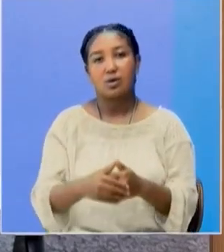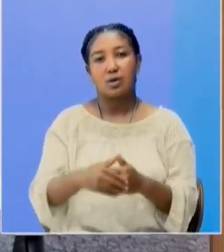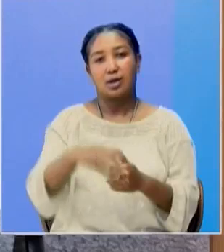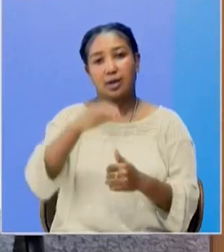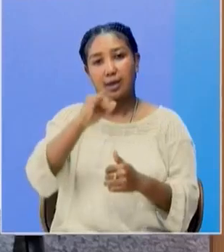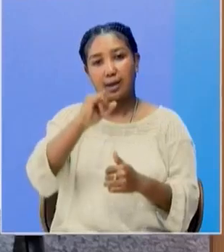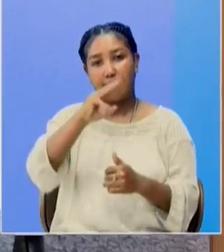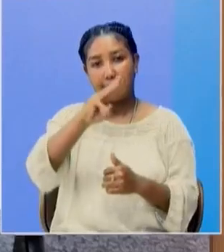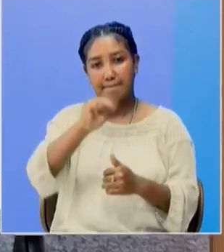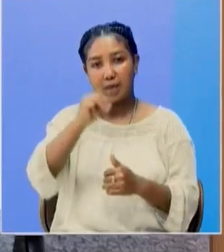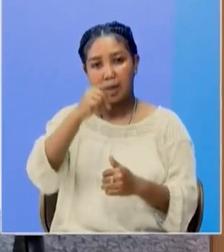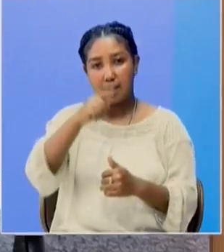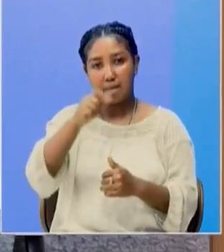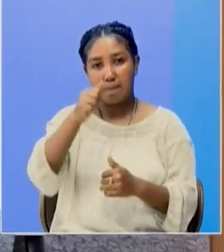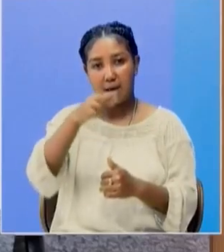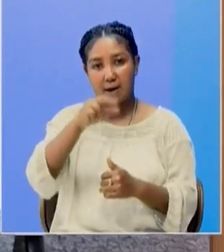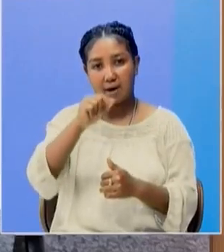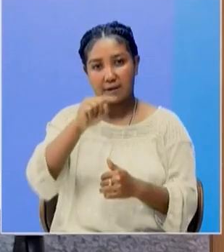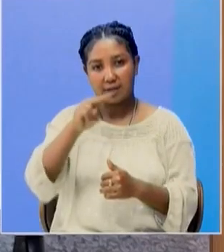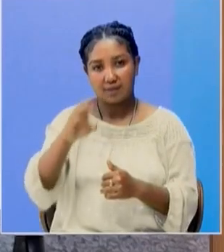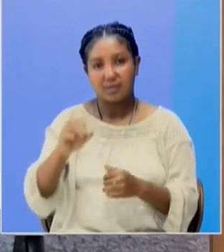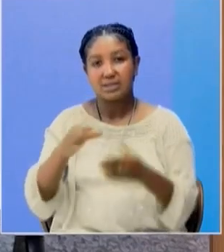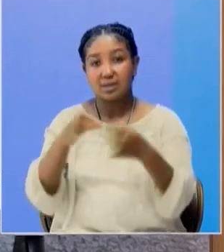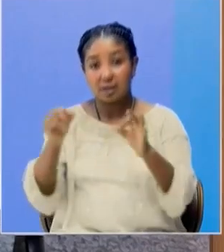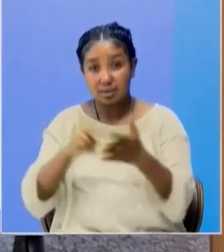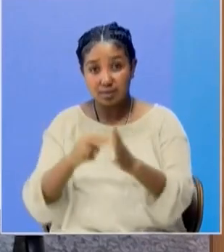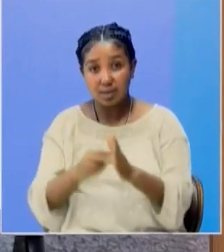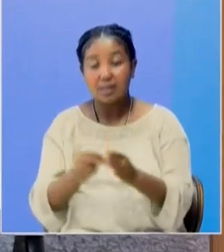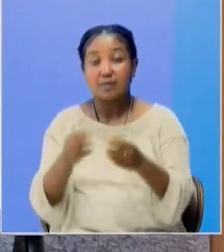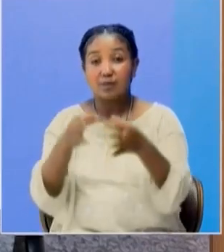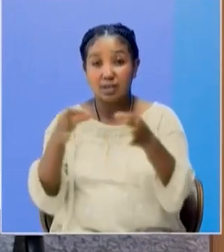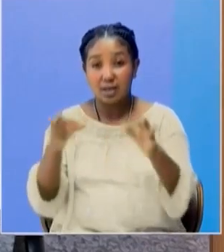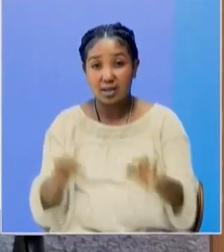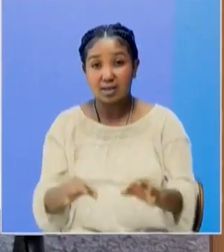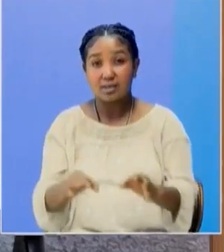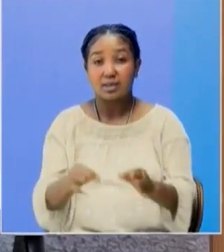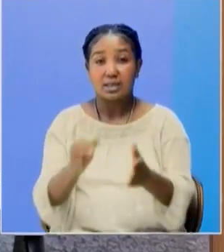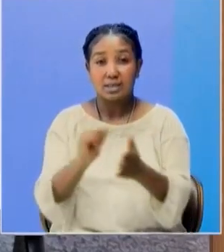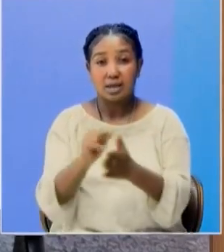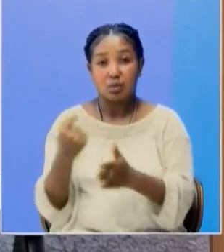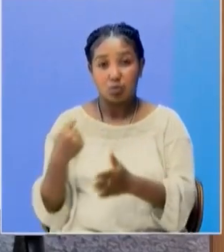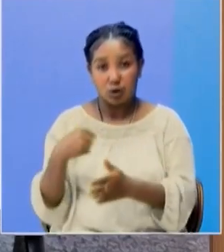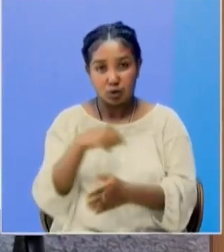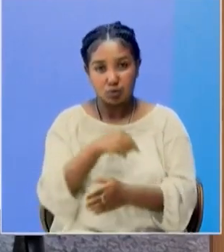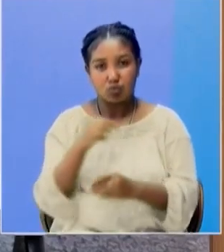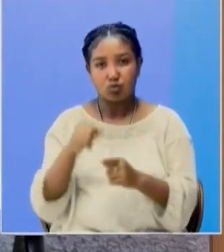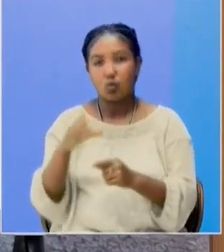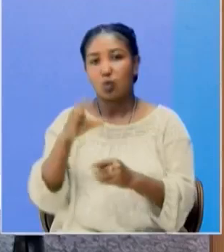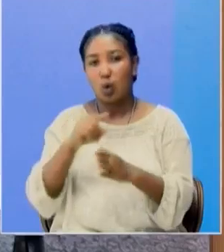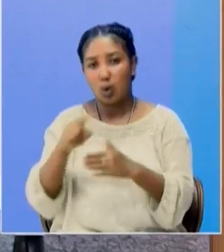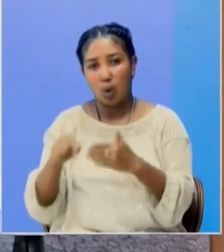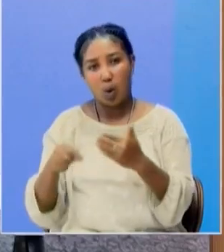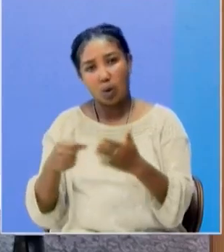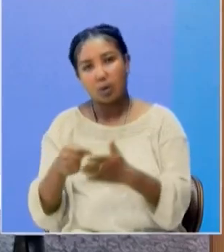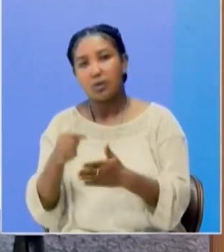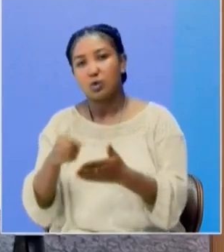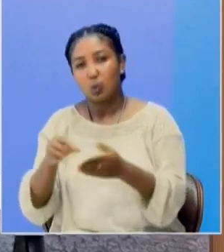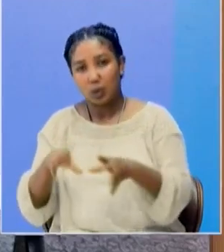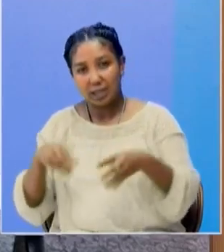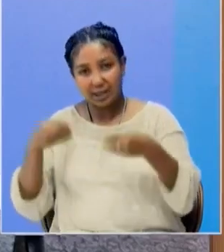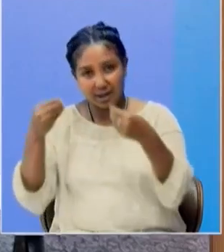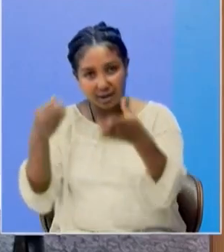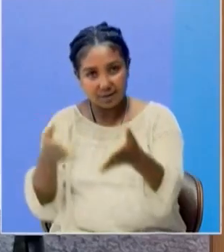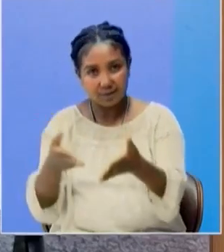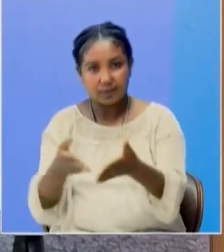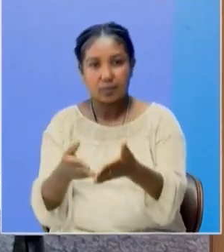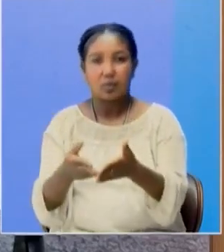sentence. Imperative sentence means the sentence that we use to talk or maybe to give